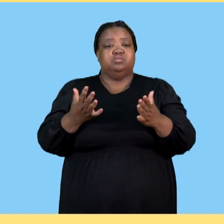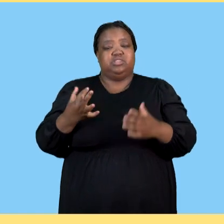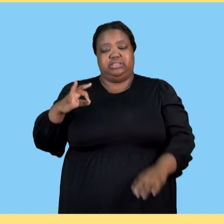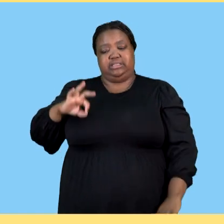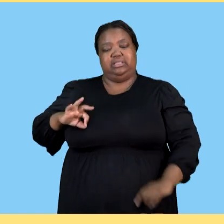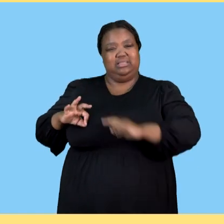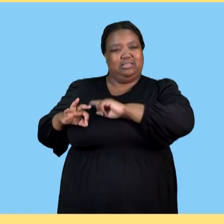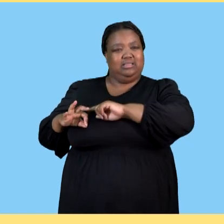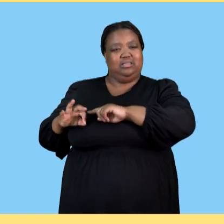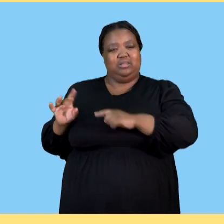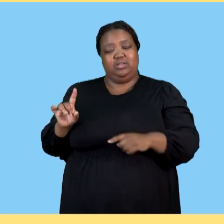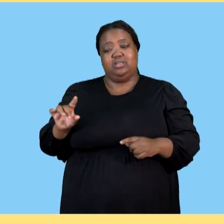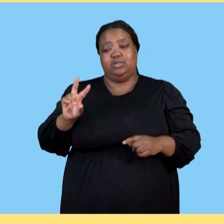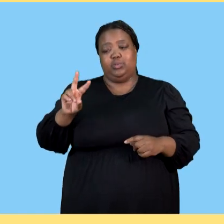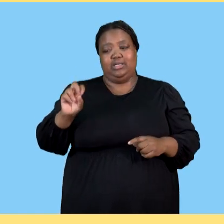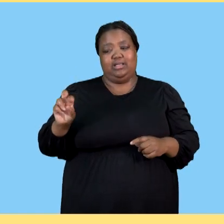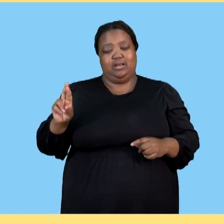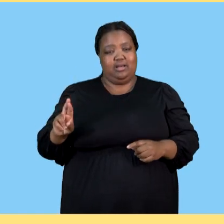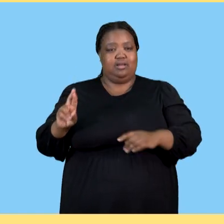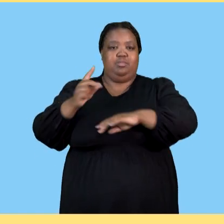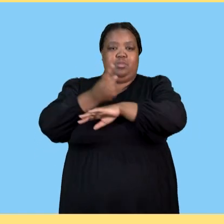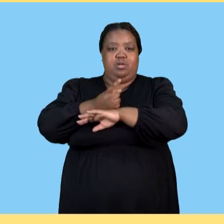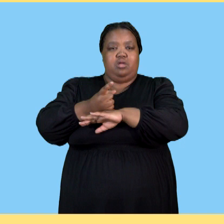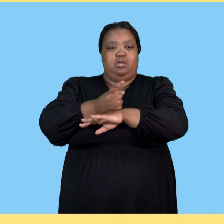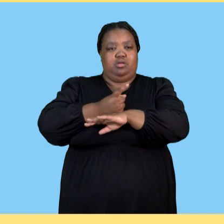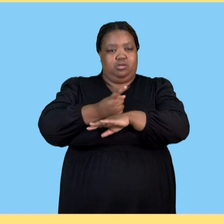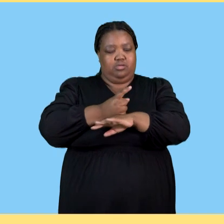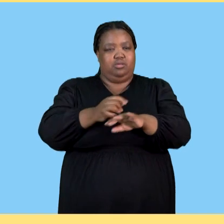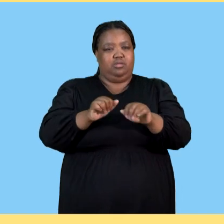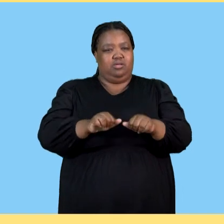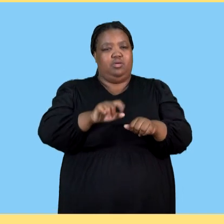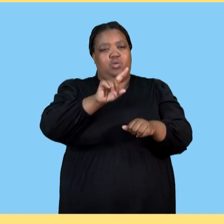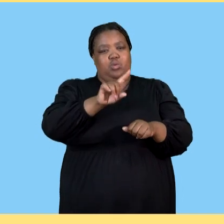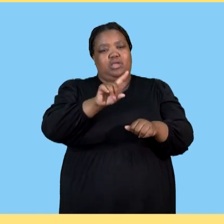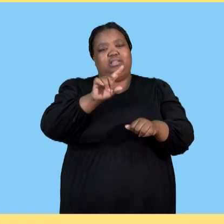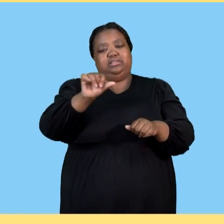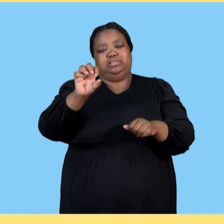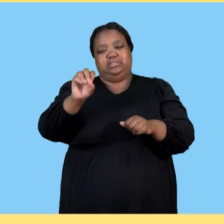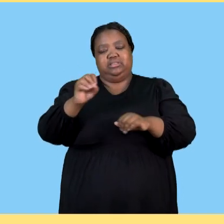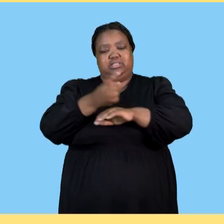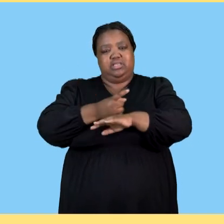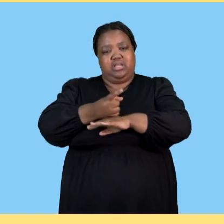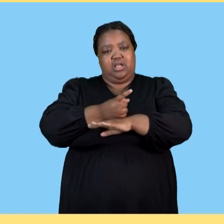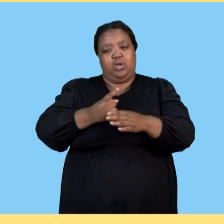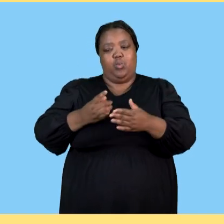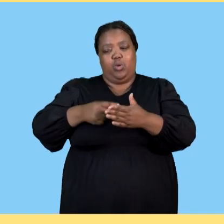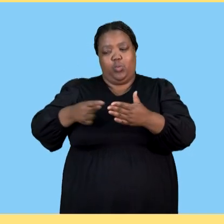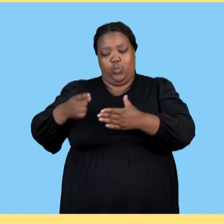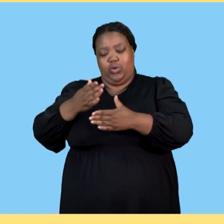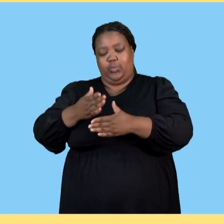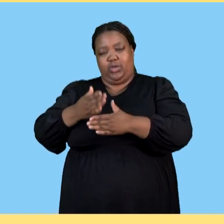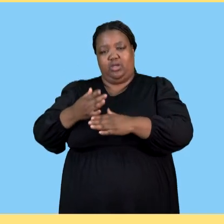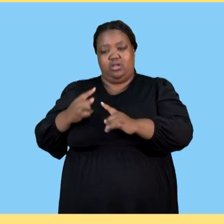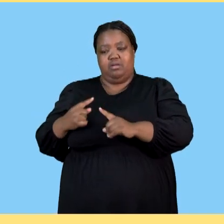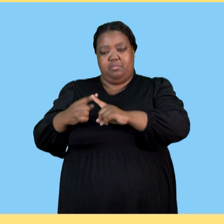per hour. So we then say 160 hours that have been worked in the week multiplied